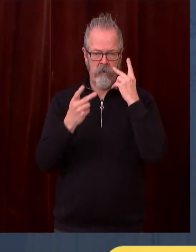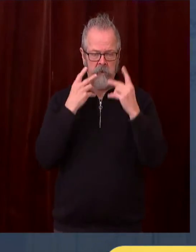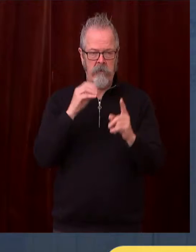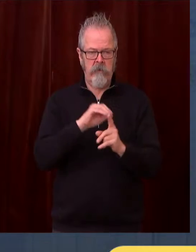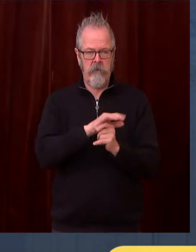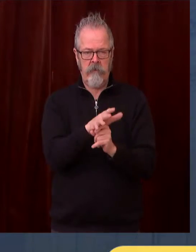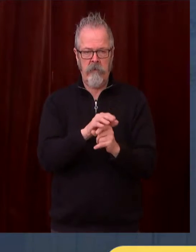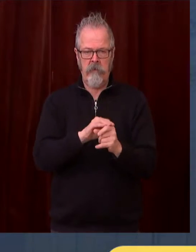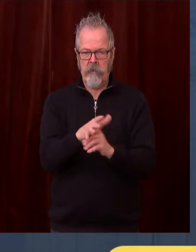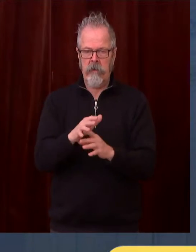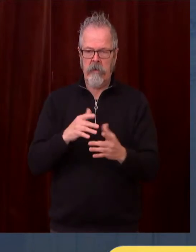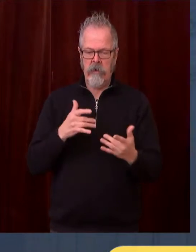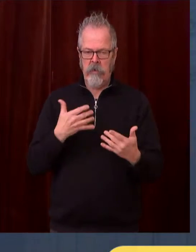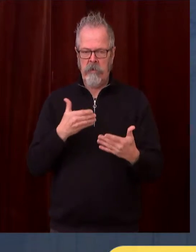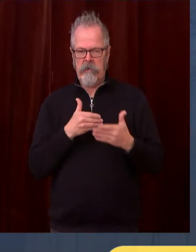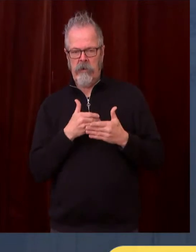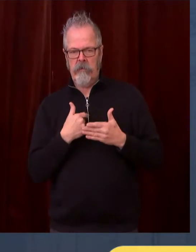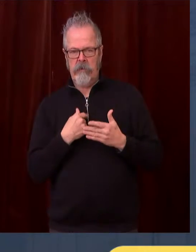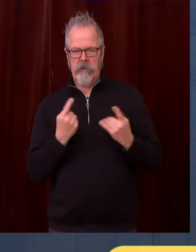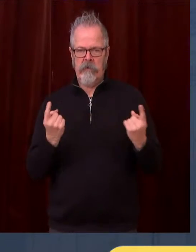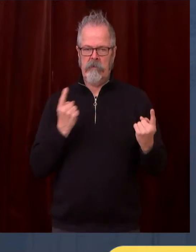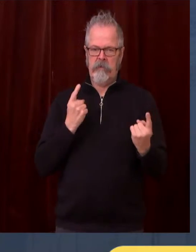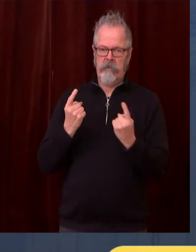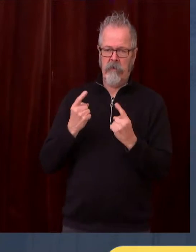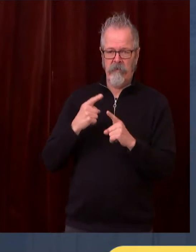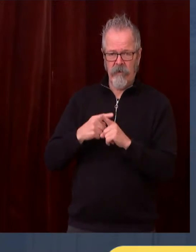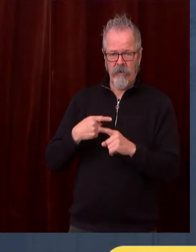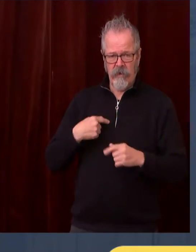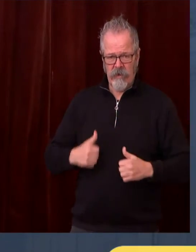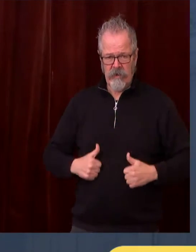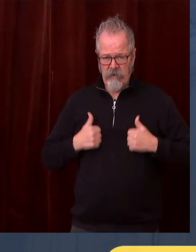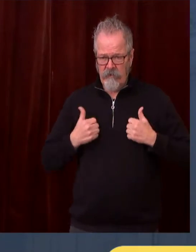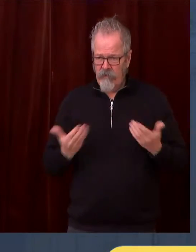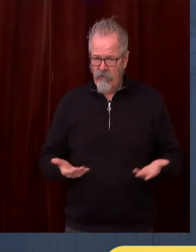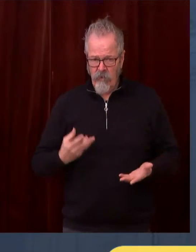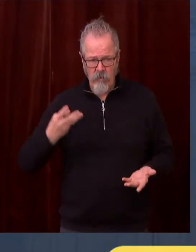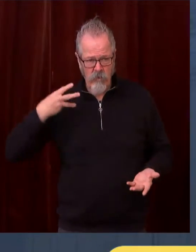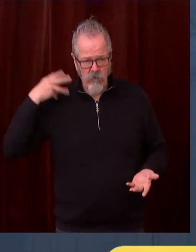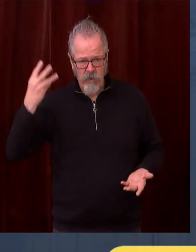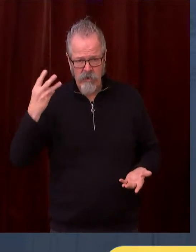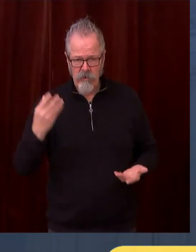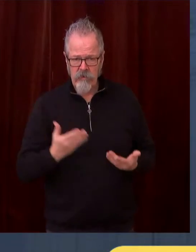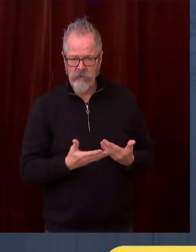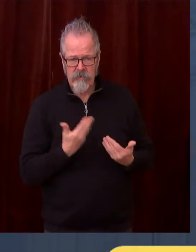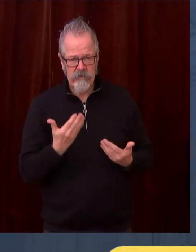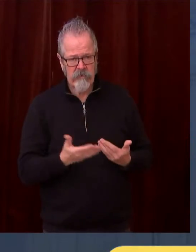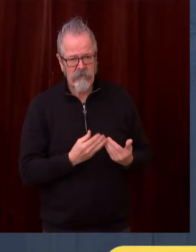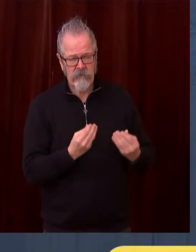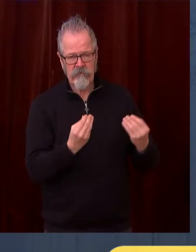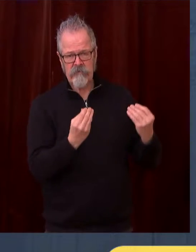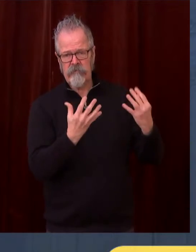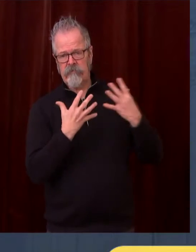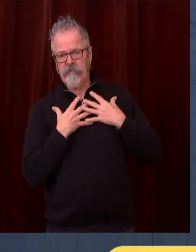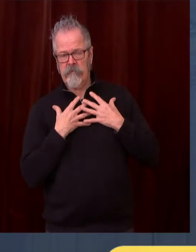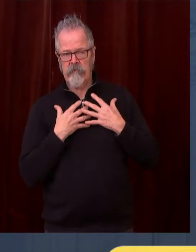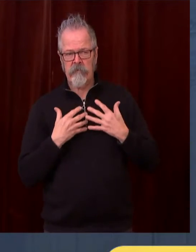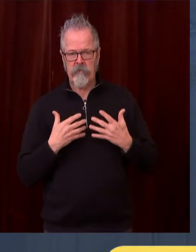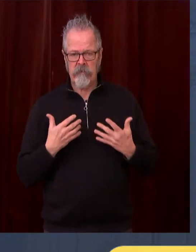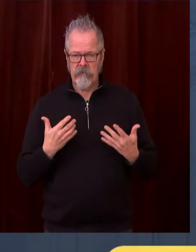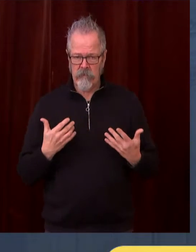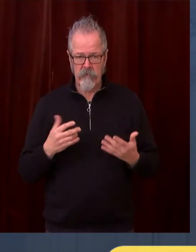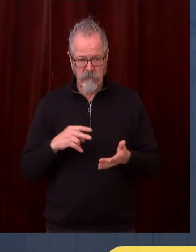all the data and reviewed all this, I can say absolutely without hesitation, I'm looking forward being vaccinated as soon